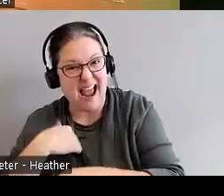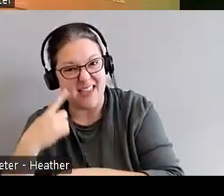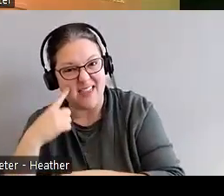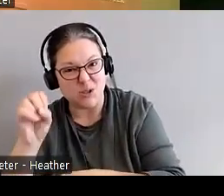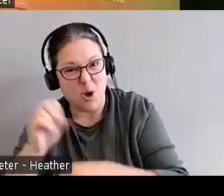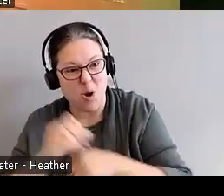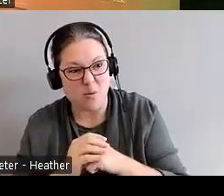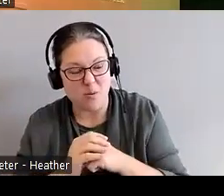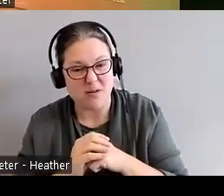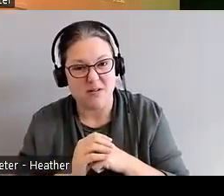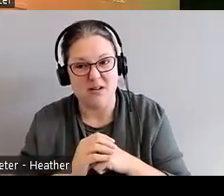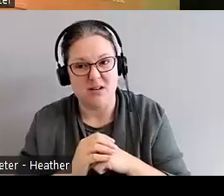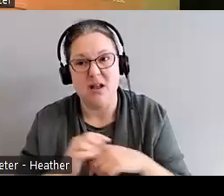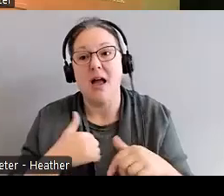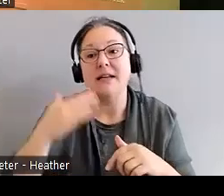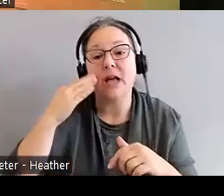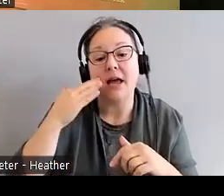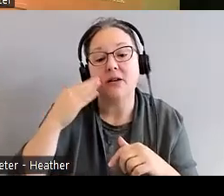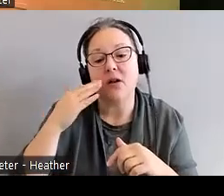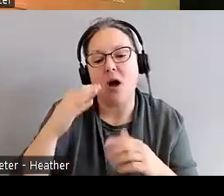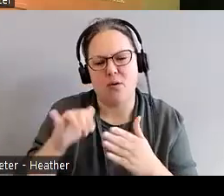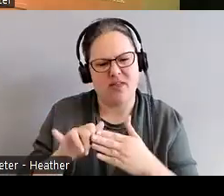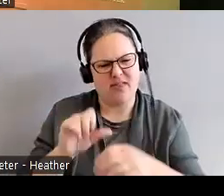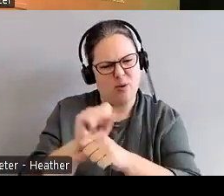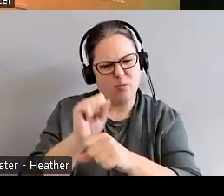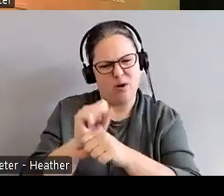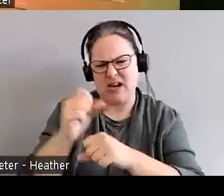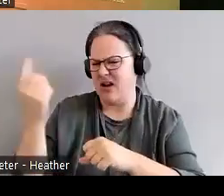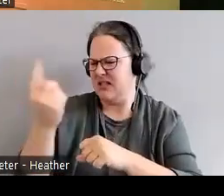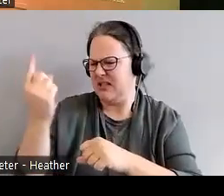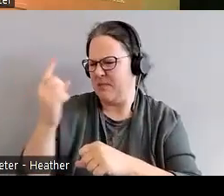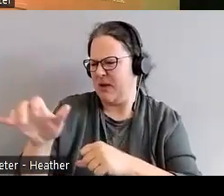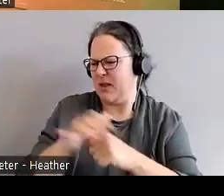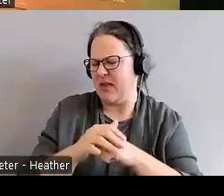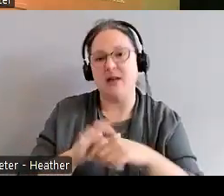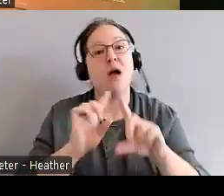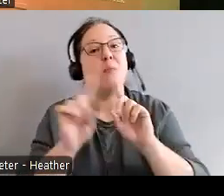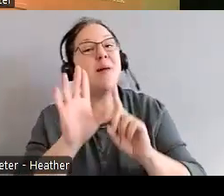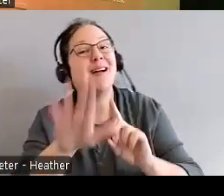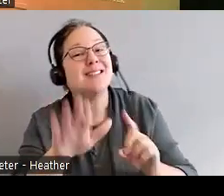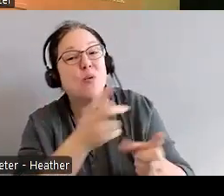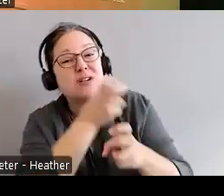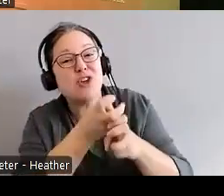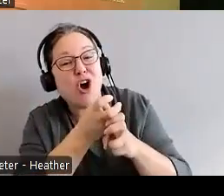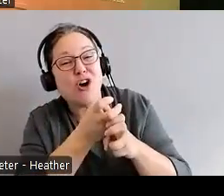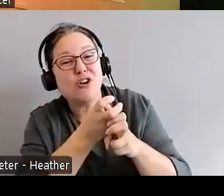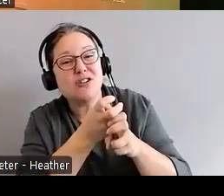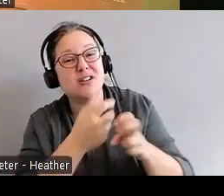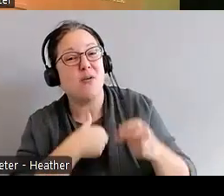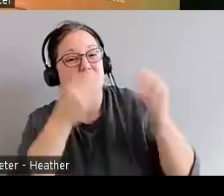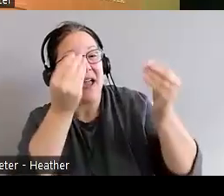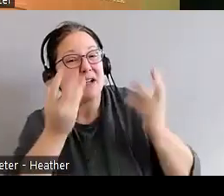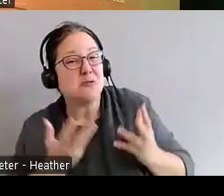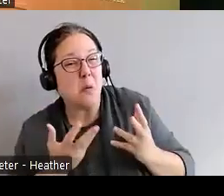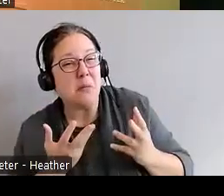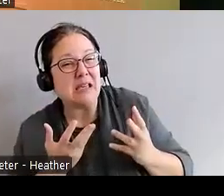Because I know that Mark Oldham was working on some aspects of it. The odd thing, though, is that what I'm told is that